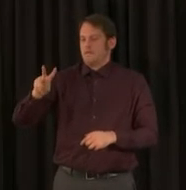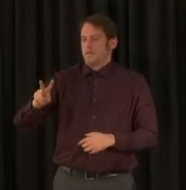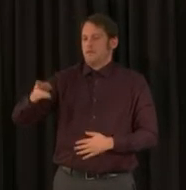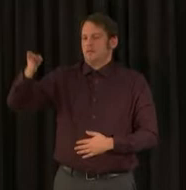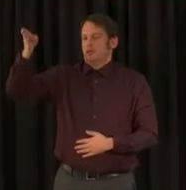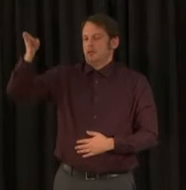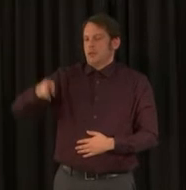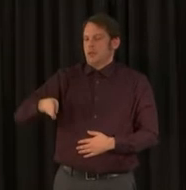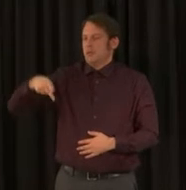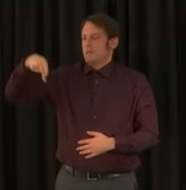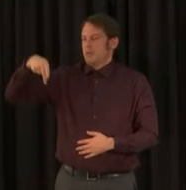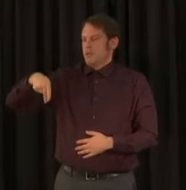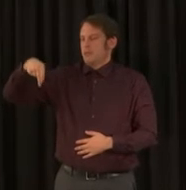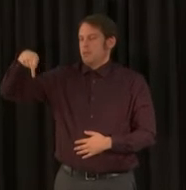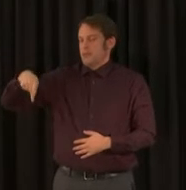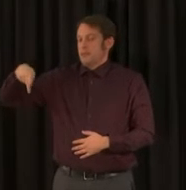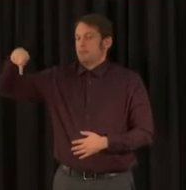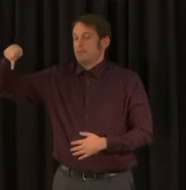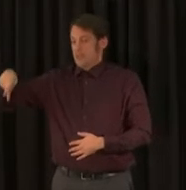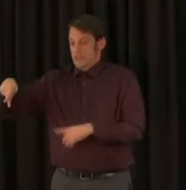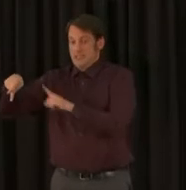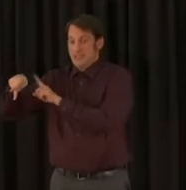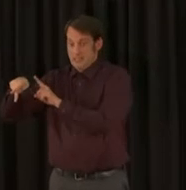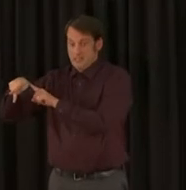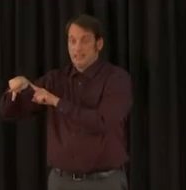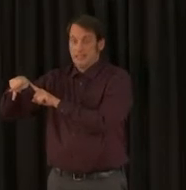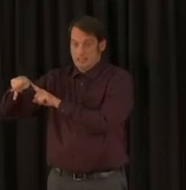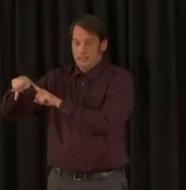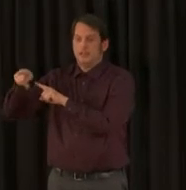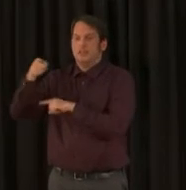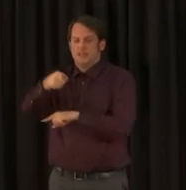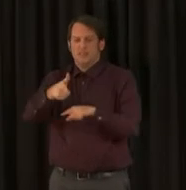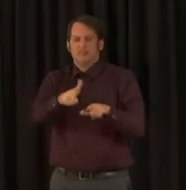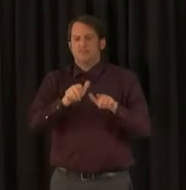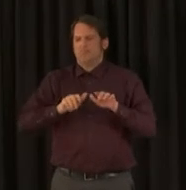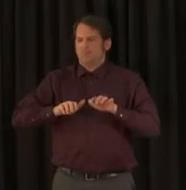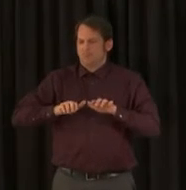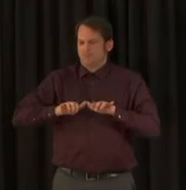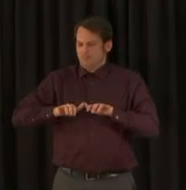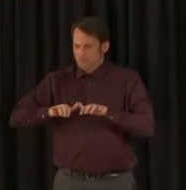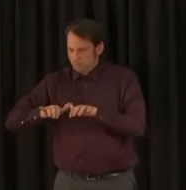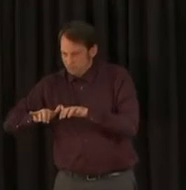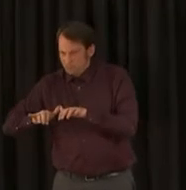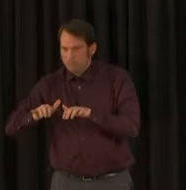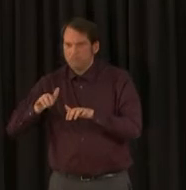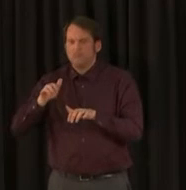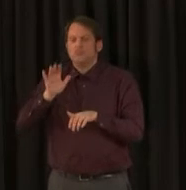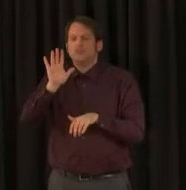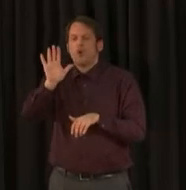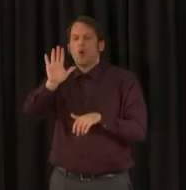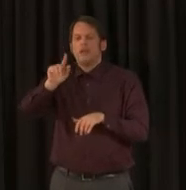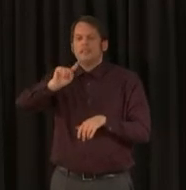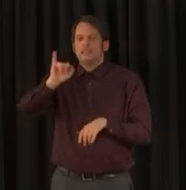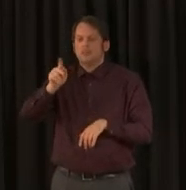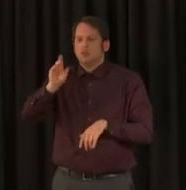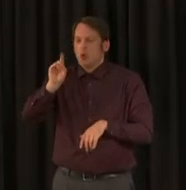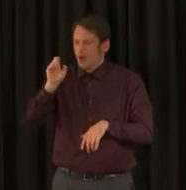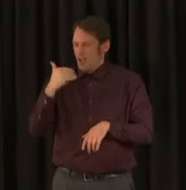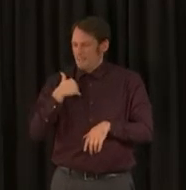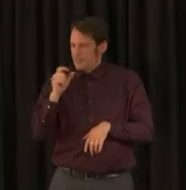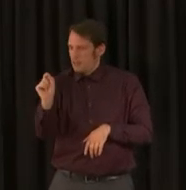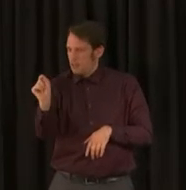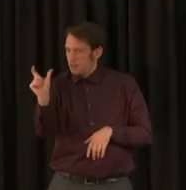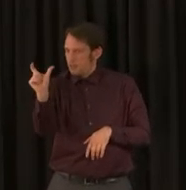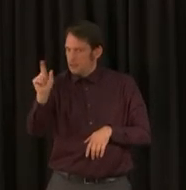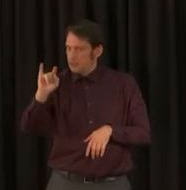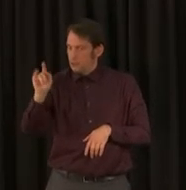SBA.gov/PPP, there's actually a URL there, and you click on it and put in your zip code, and it'll